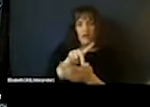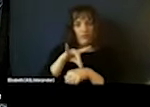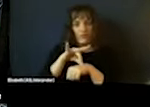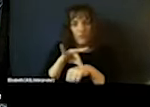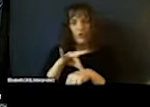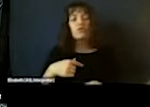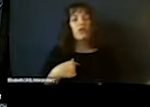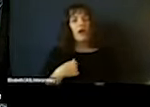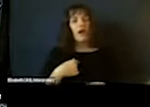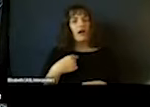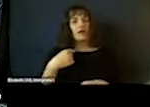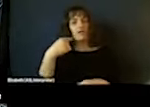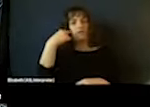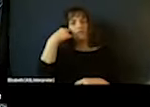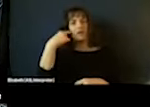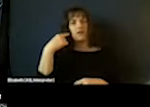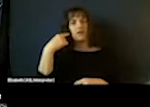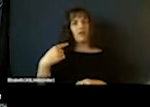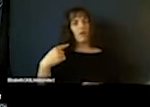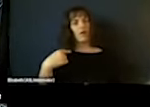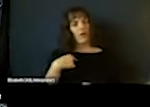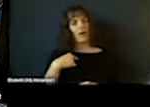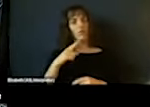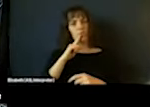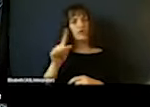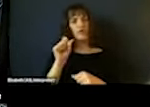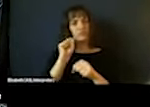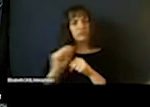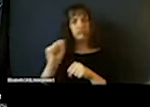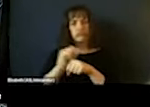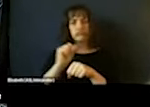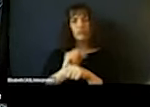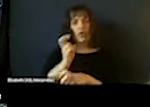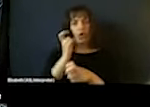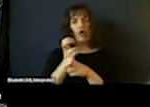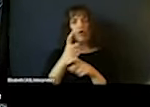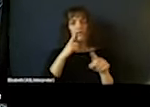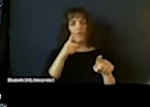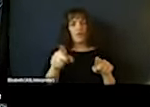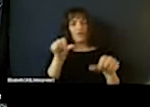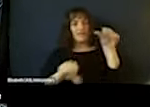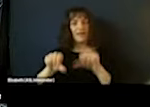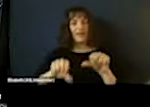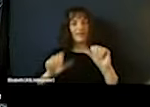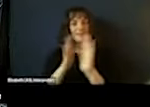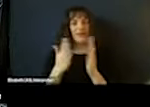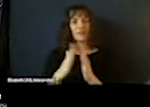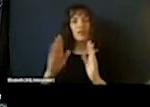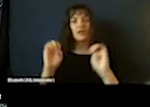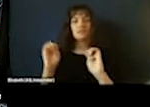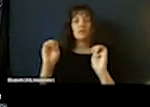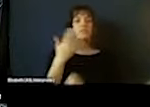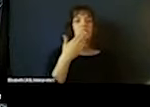spend a lot of my energy and effort to make this science textbook experiment better than others. Of